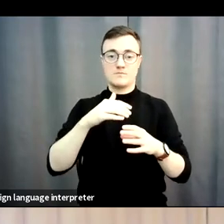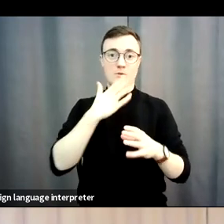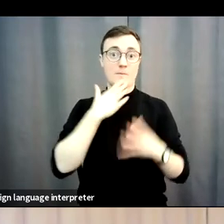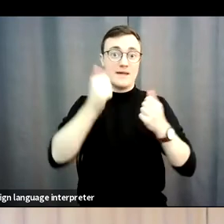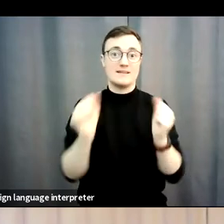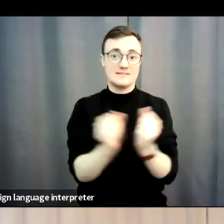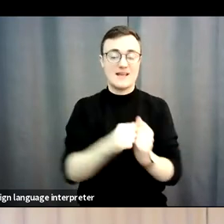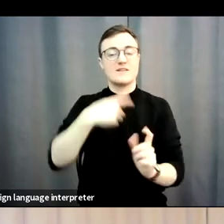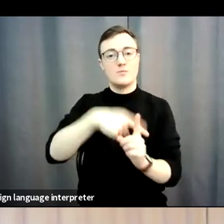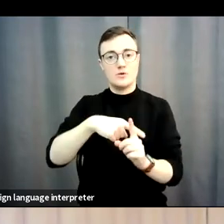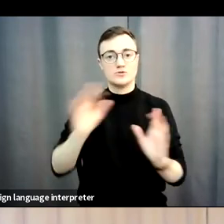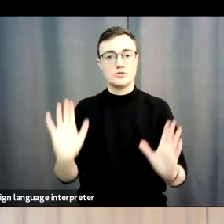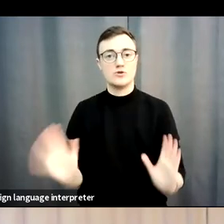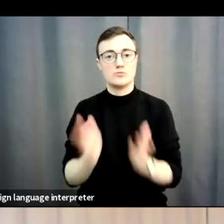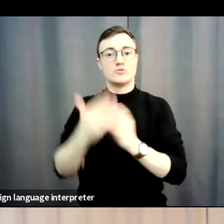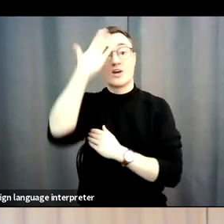the Nordic region.